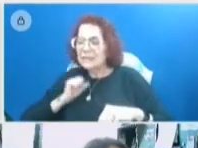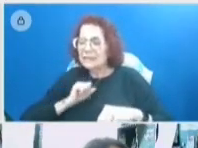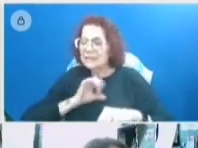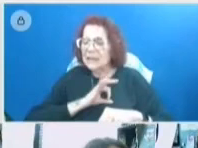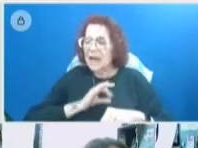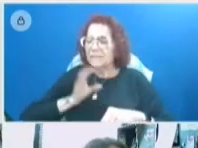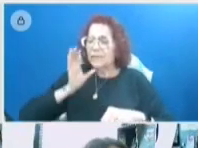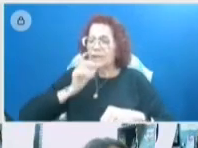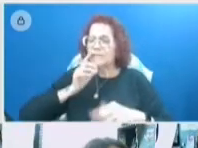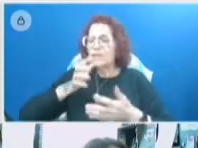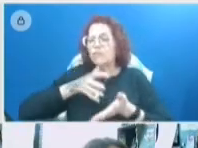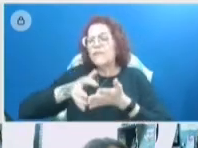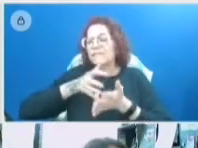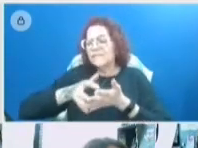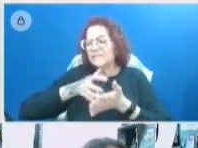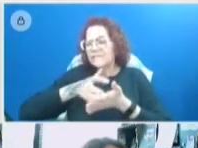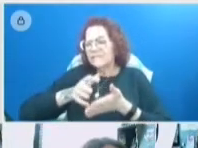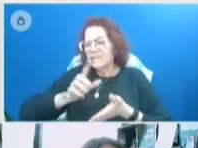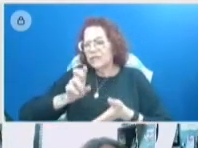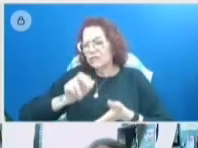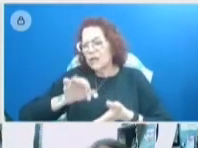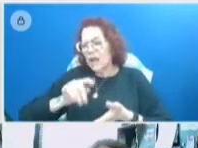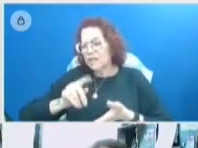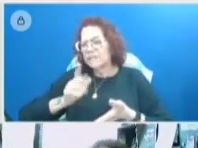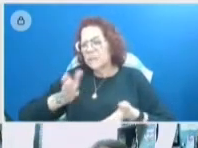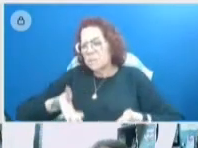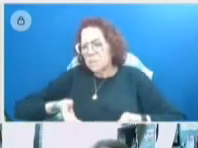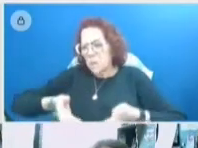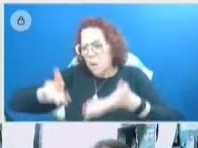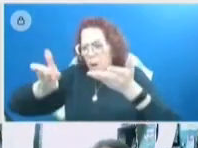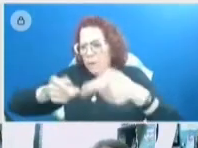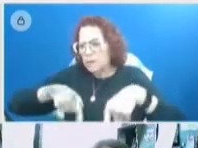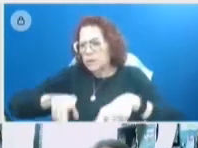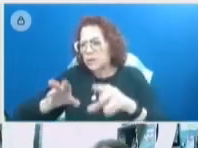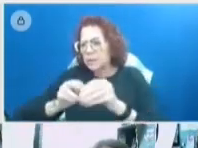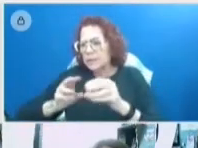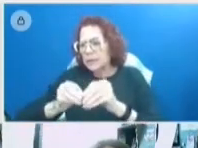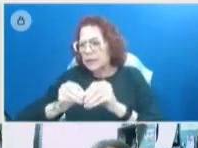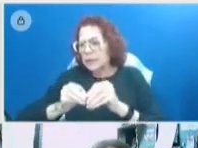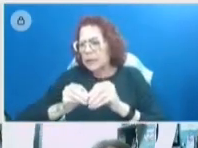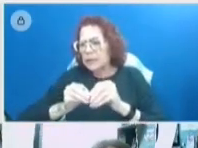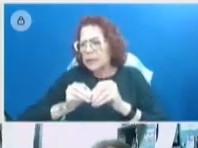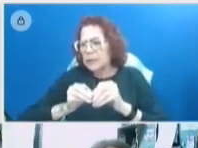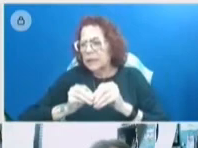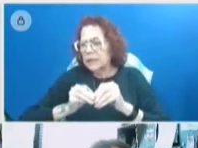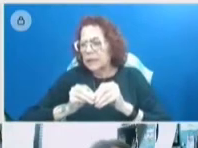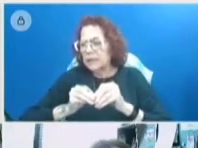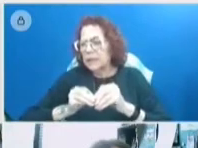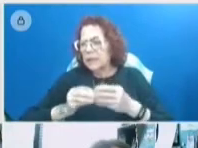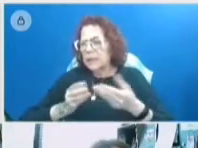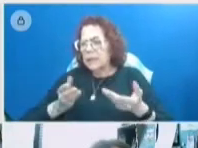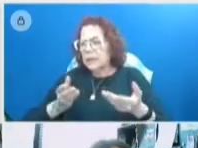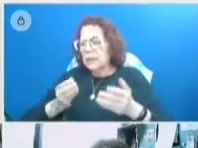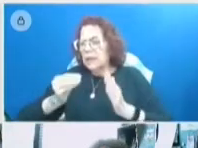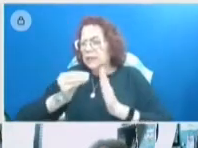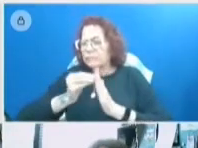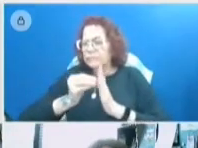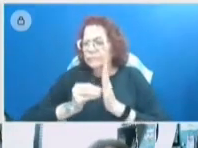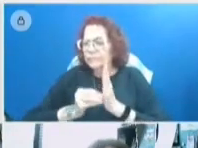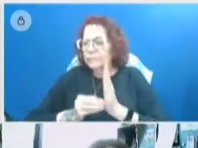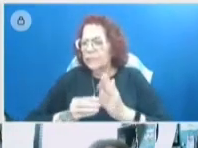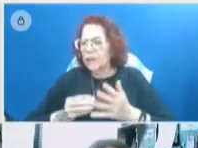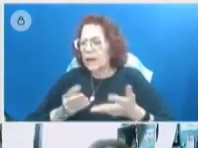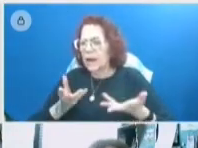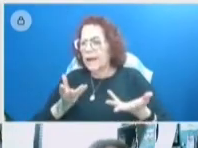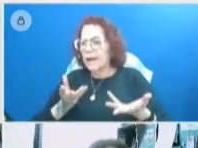at this meeting, and I don't see any regulations to us here at this meeting, and I just wonder what is the status of that